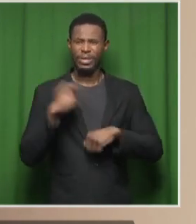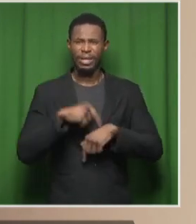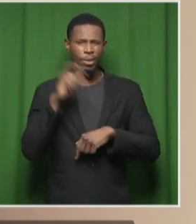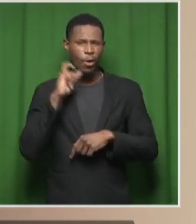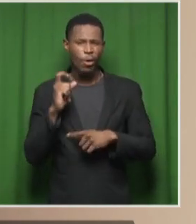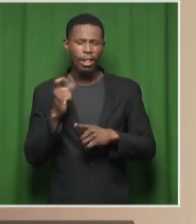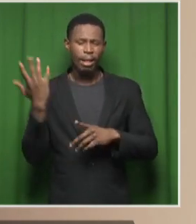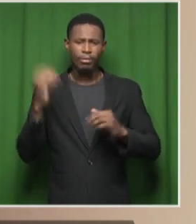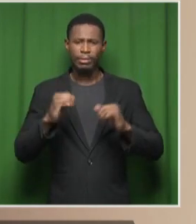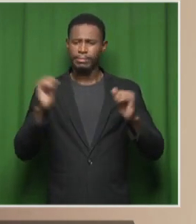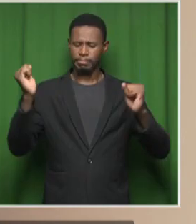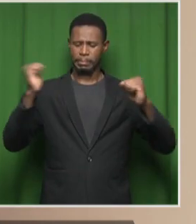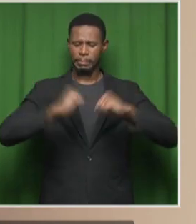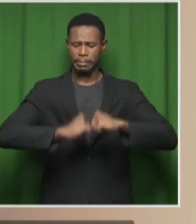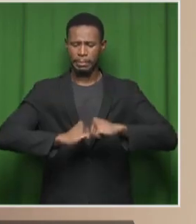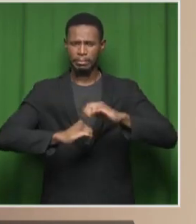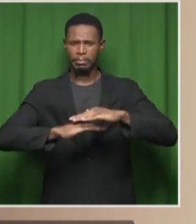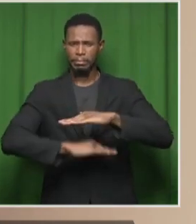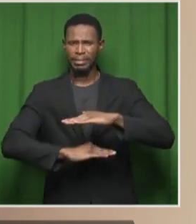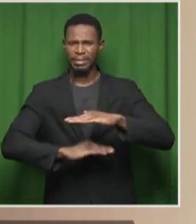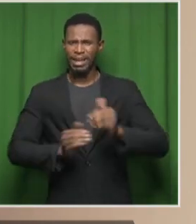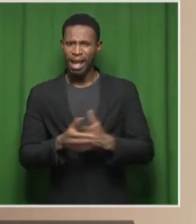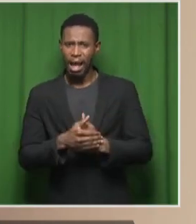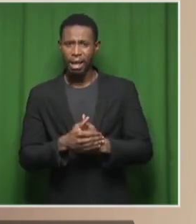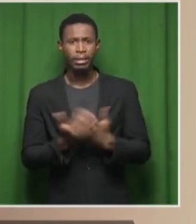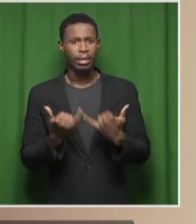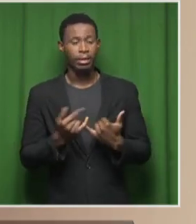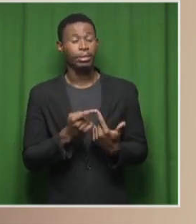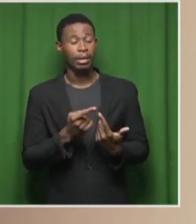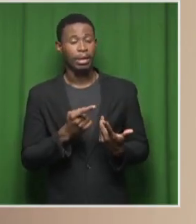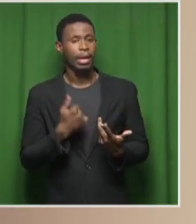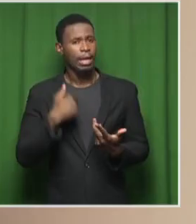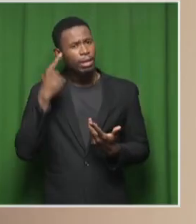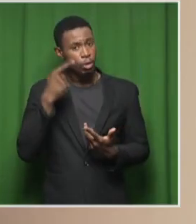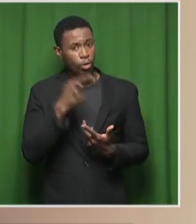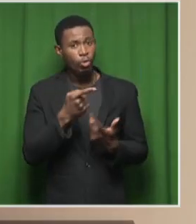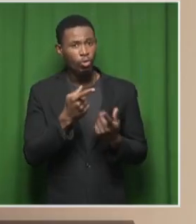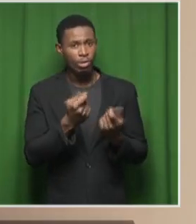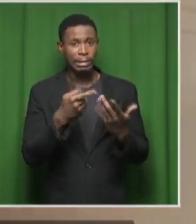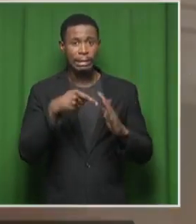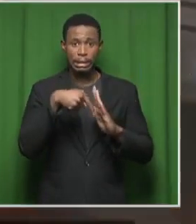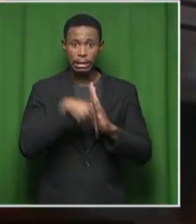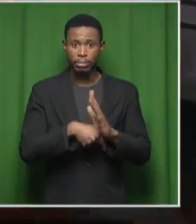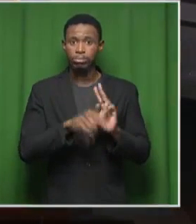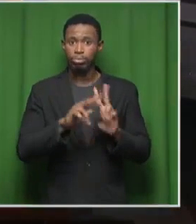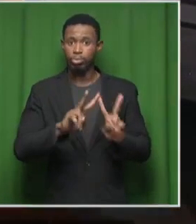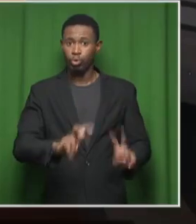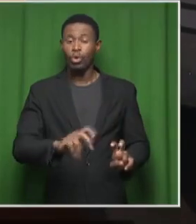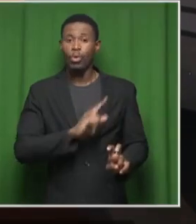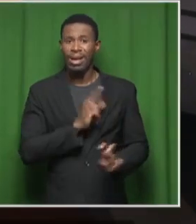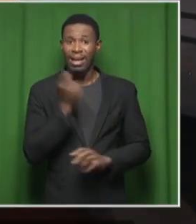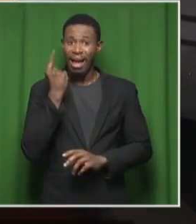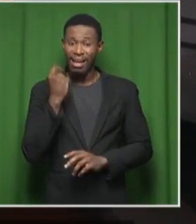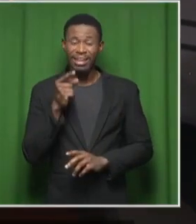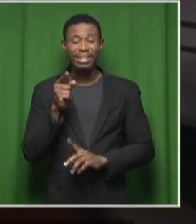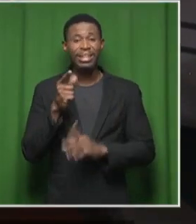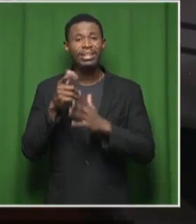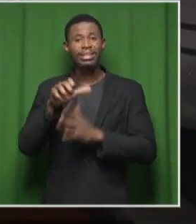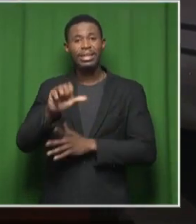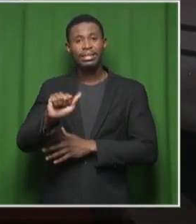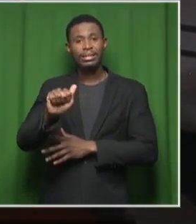years. I would imagine you did some intensive research, you know, into understanding the history and the cultural significance of the San